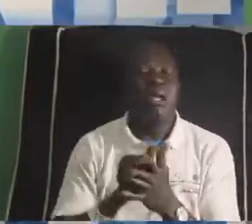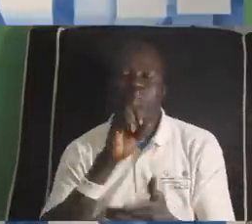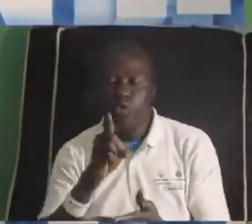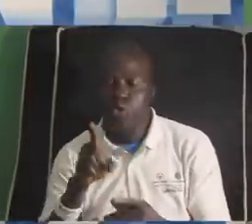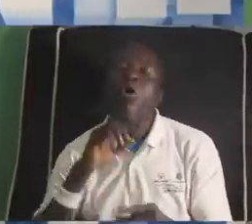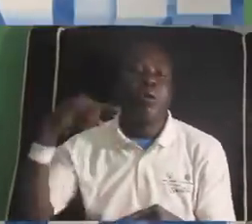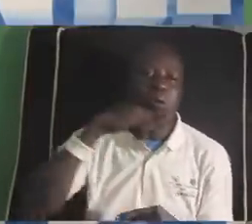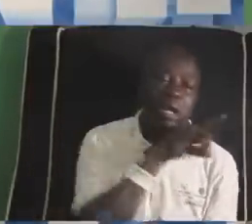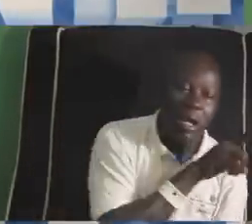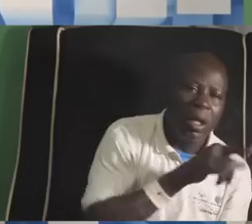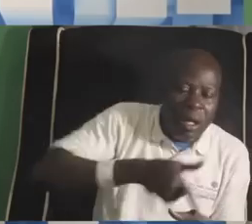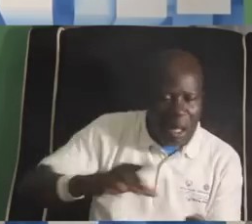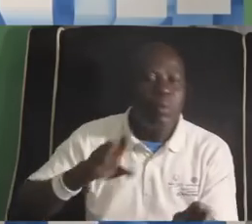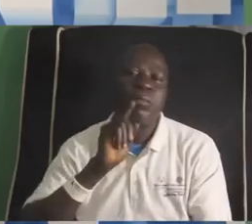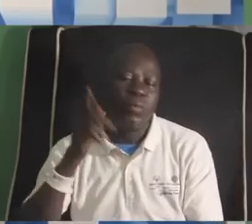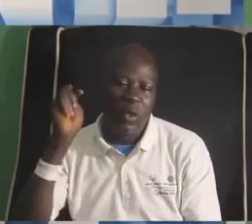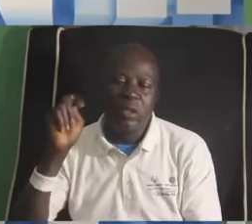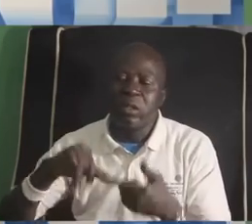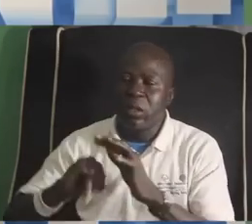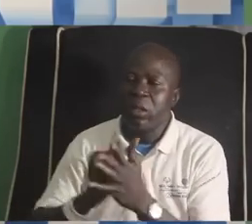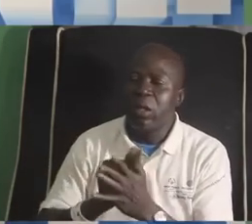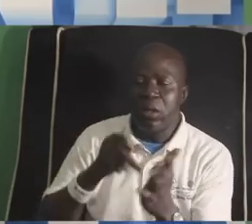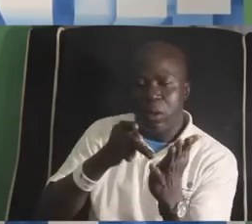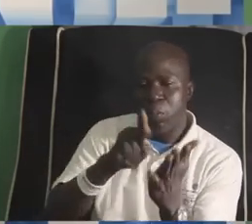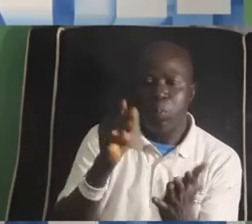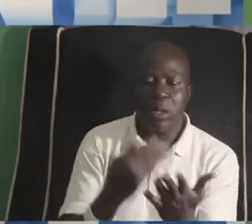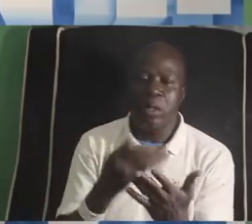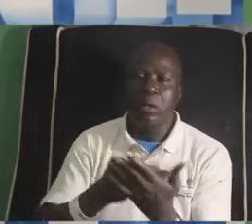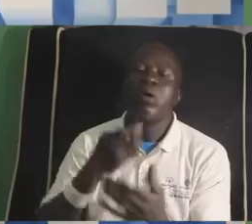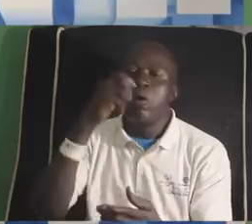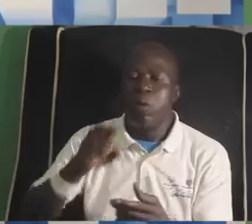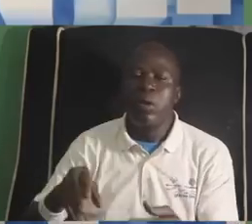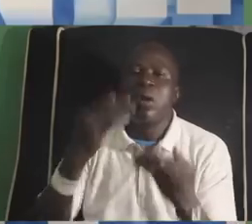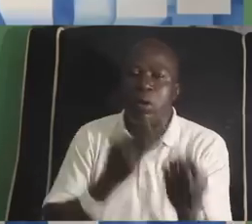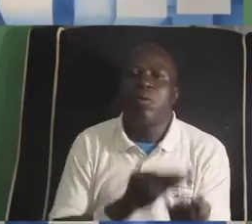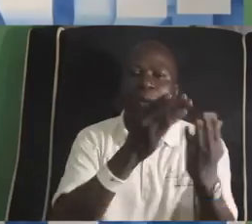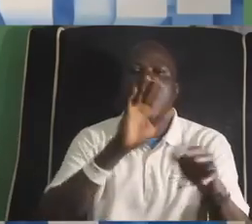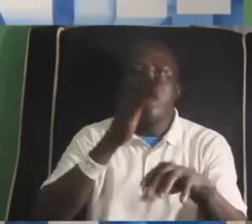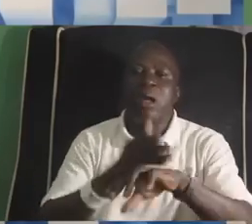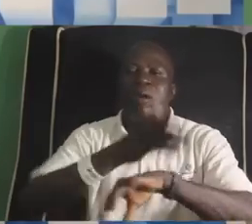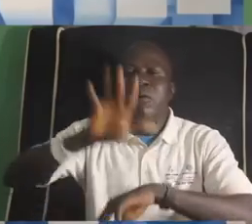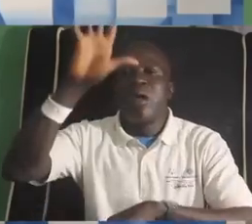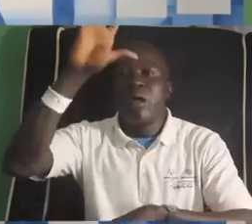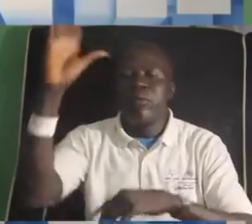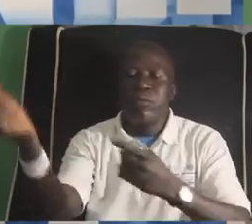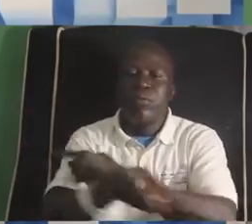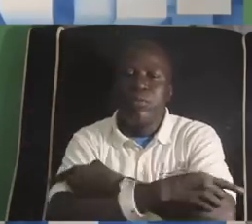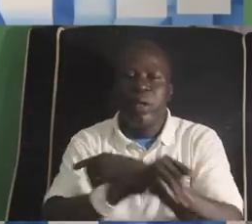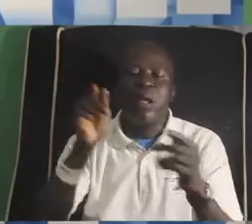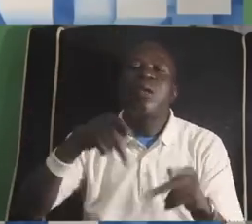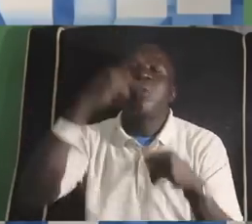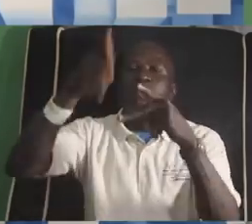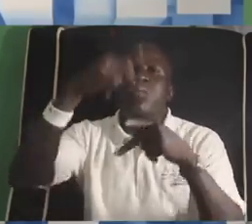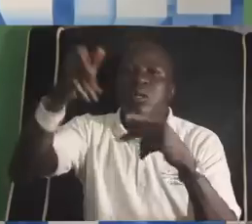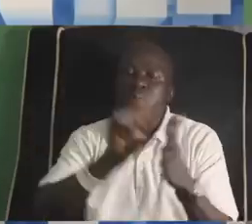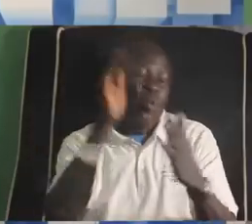it true or lie? Let her test it. No, but she paid her coming out free. Or don't count where. The fifth day. Promotion to Tim do that in 12